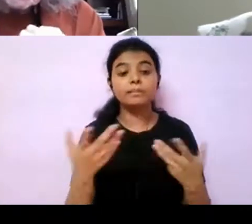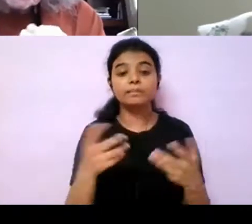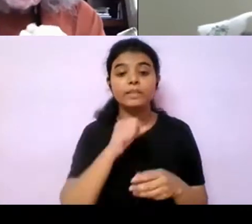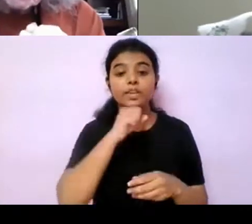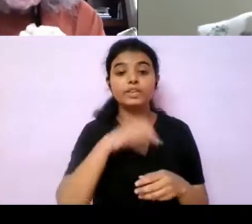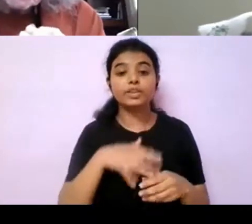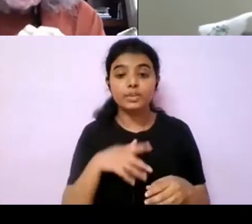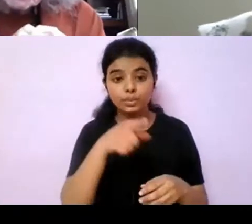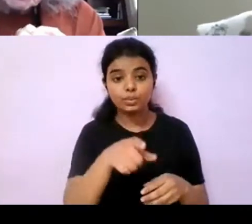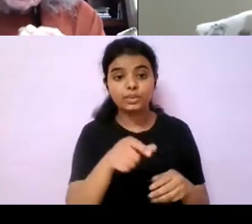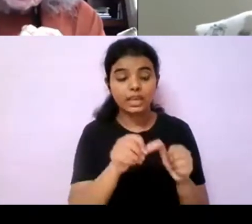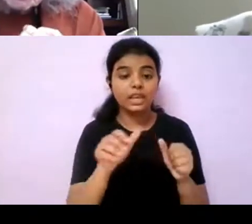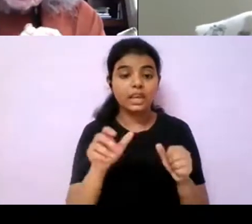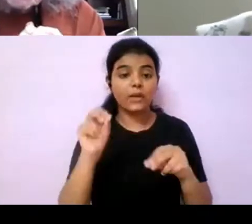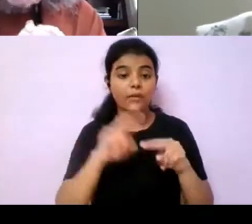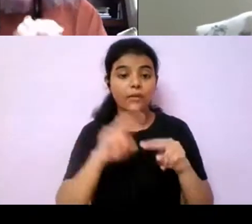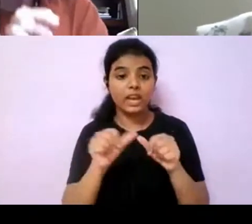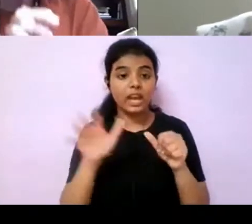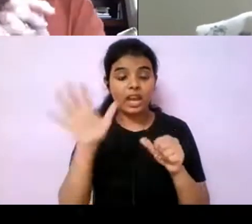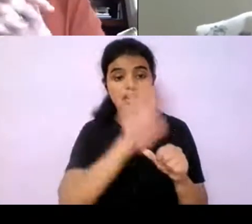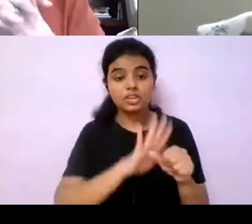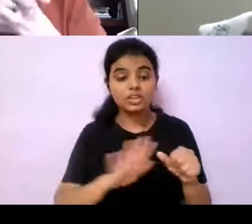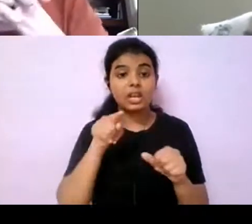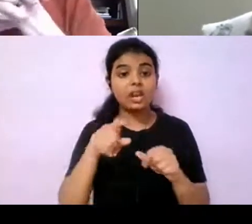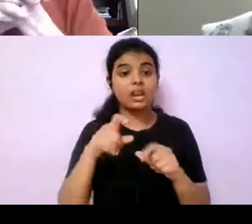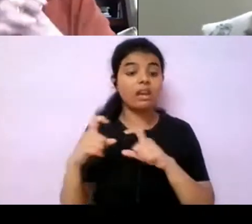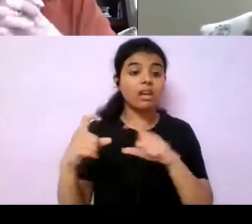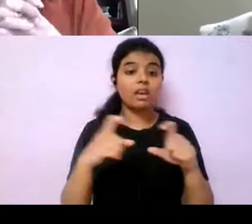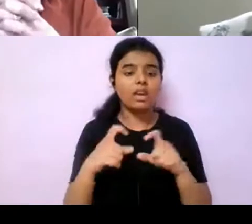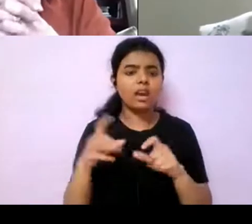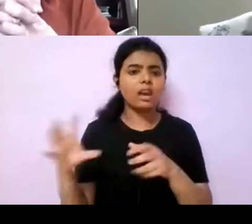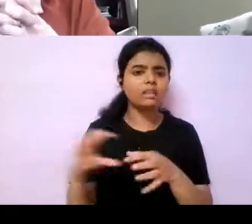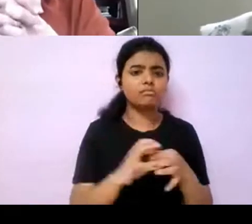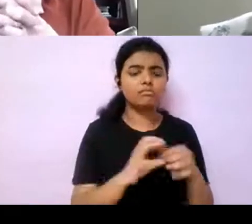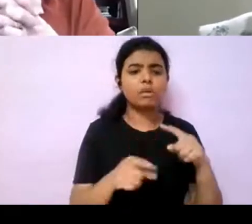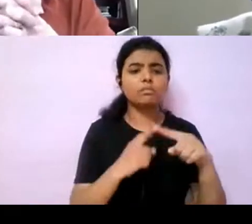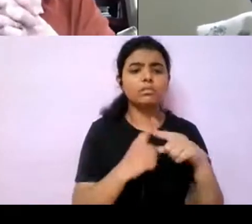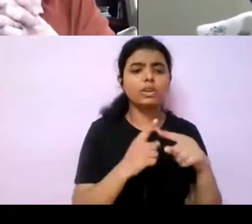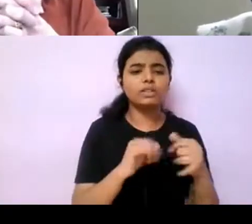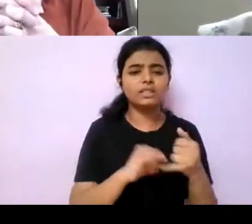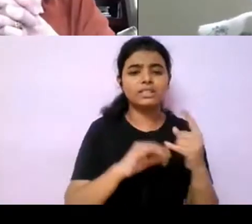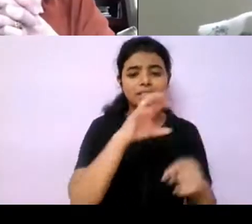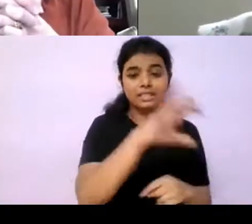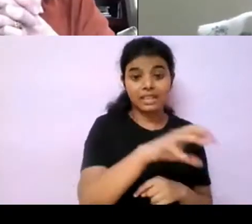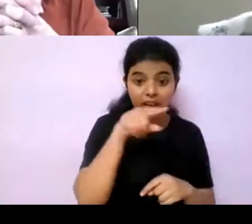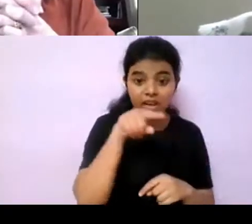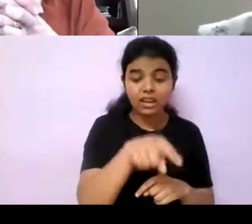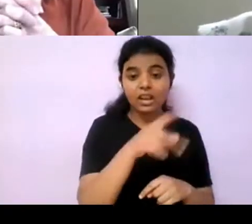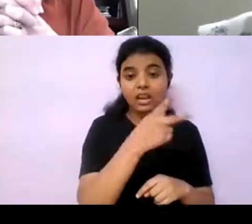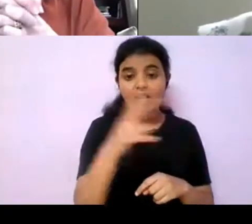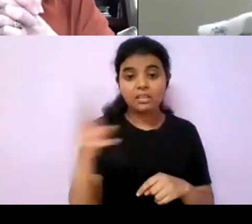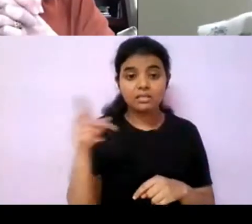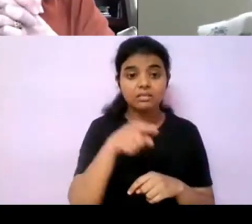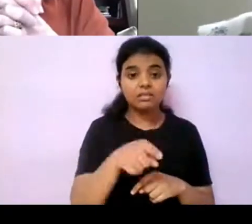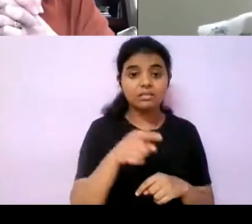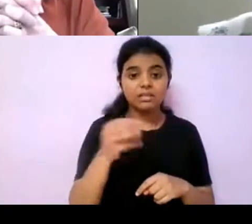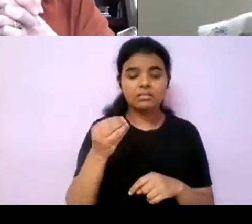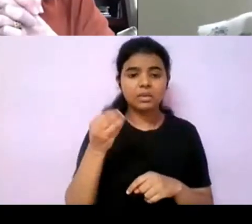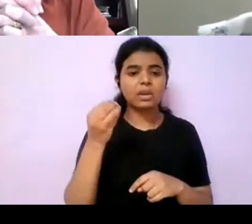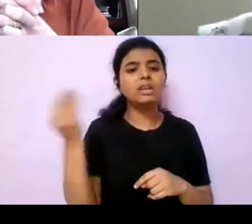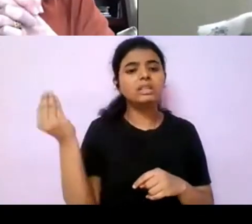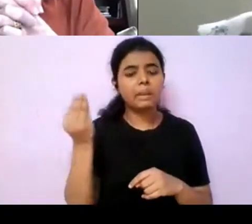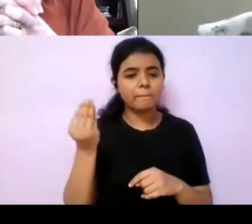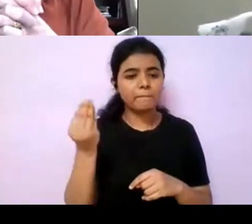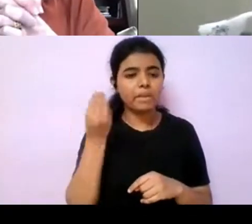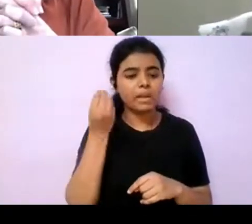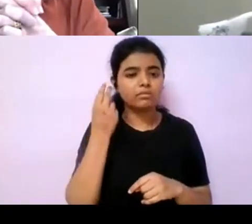to an ethics of care, and also goes on to ask about the role of the state. Particularly, she cited the case of Britney Spears and the